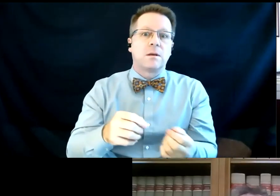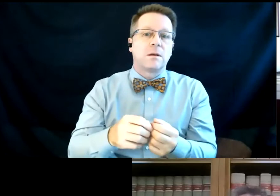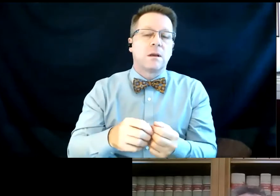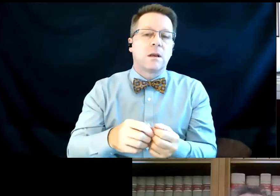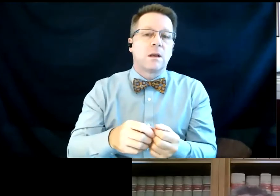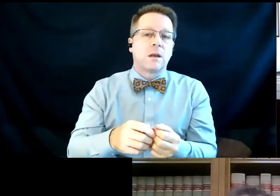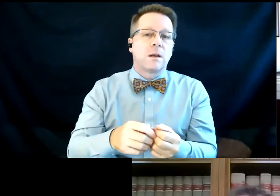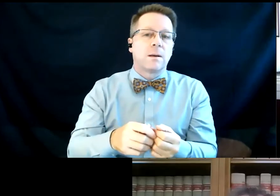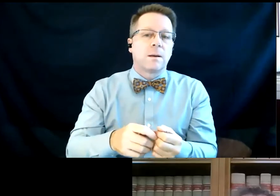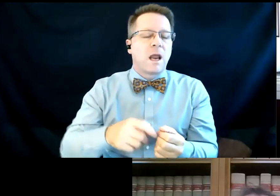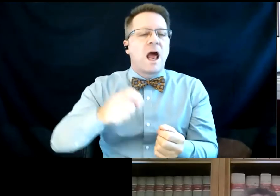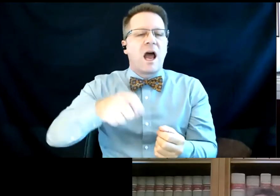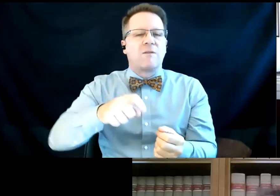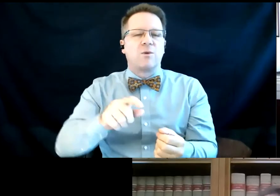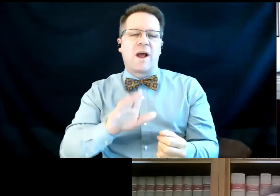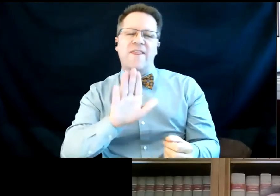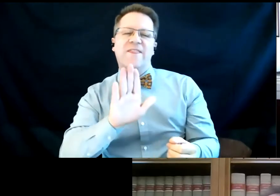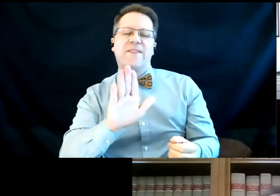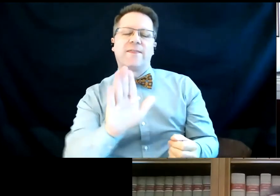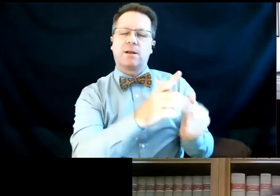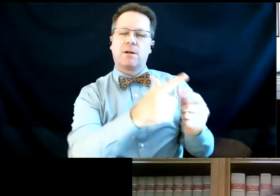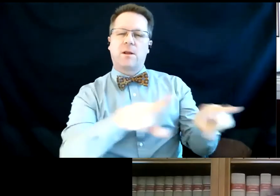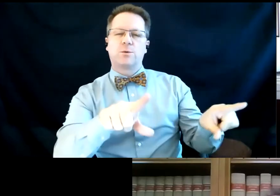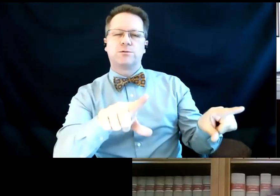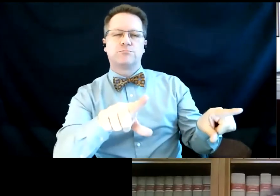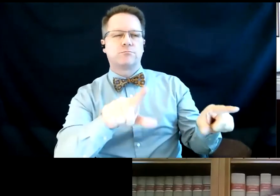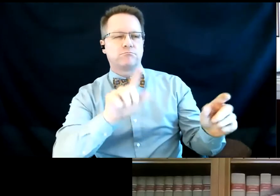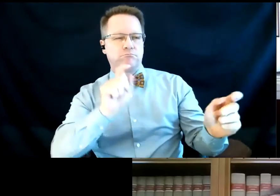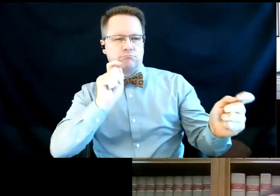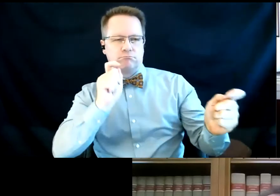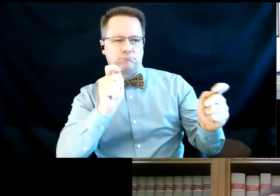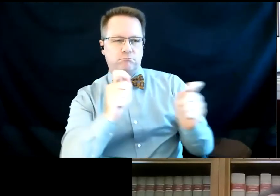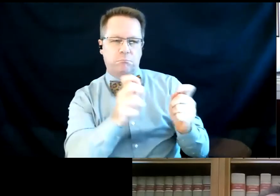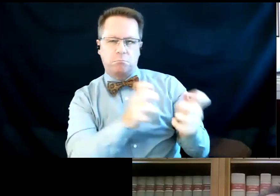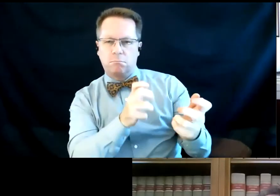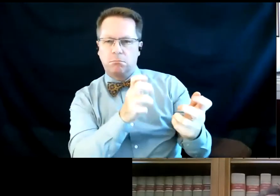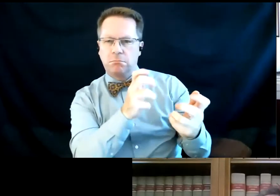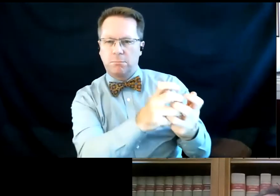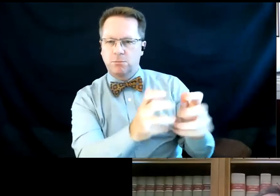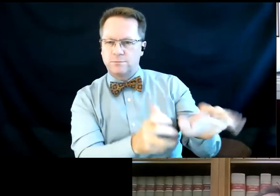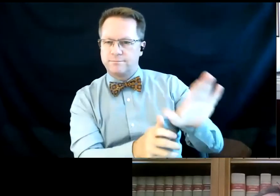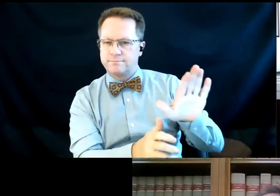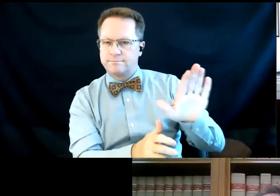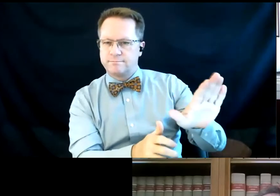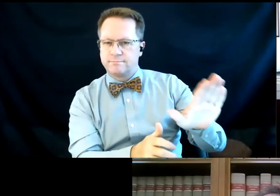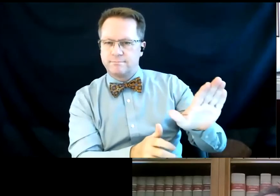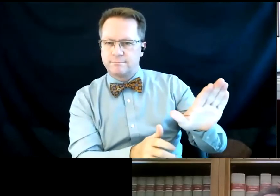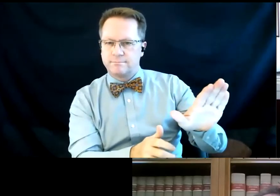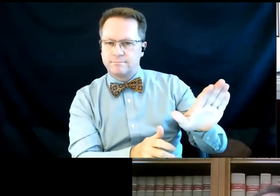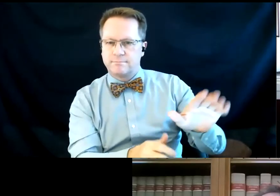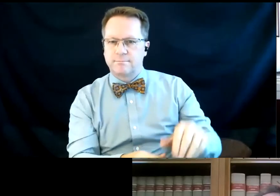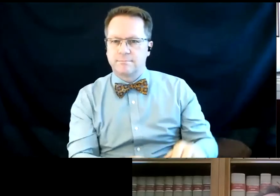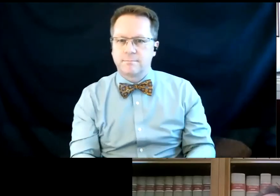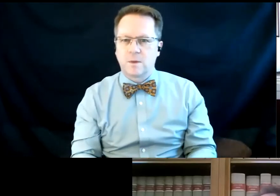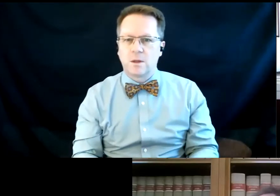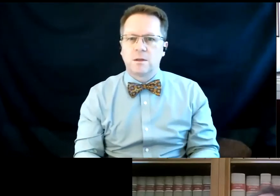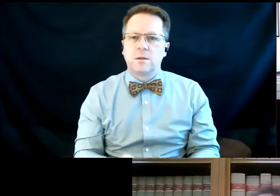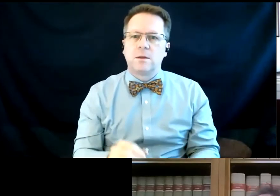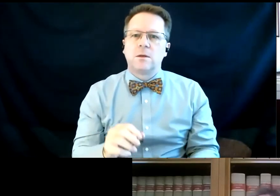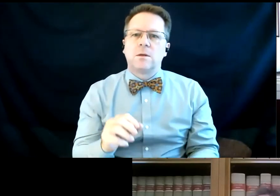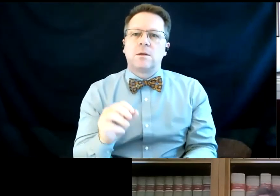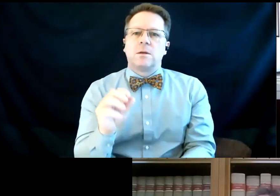speak their language. But then I also think that you need to recognize the role